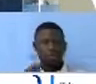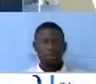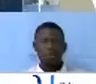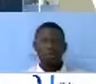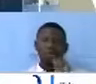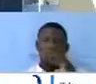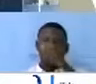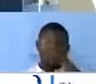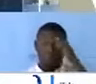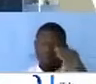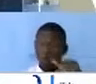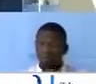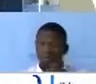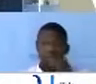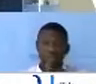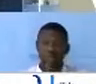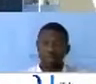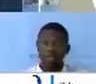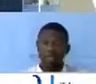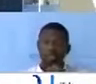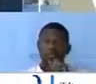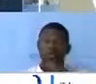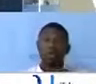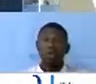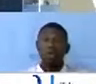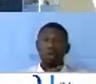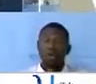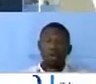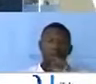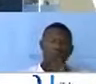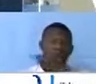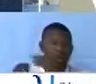And I did not say that out of a vacuum.